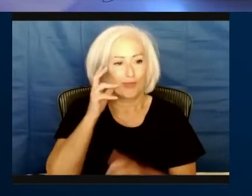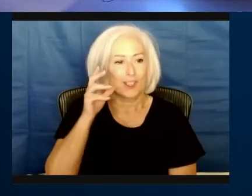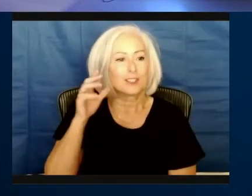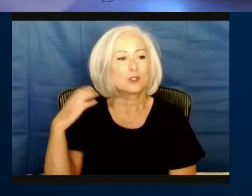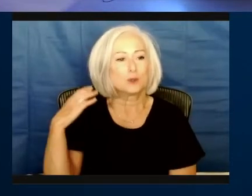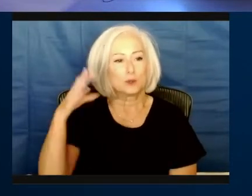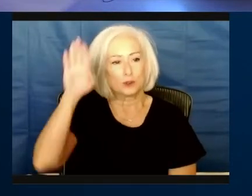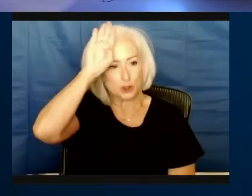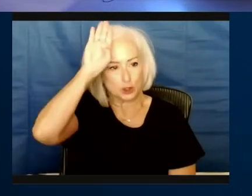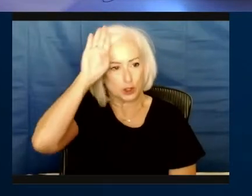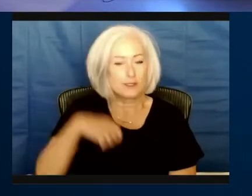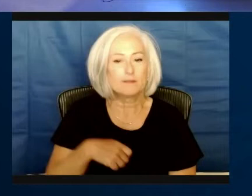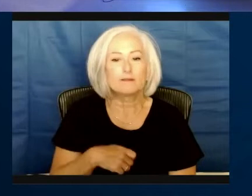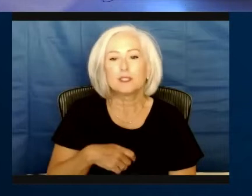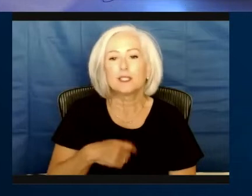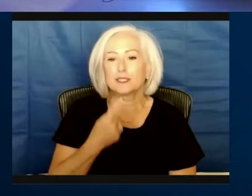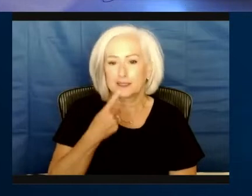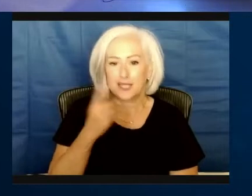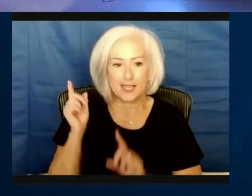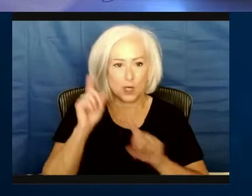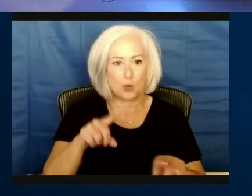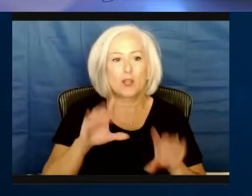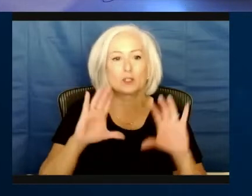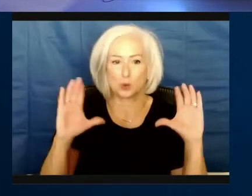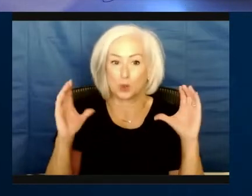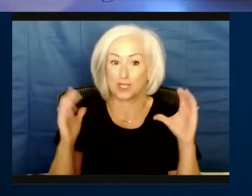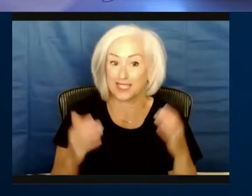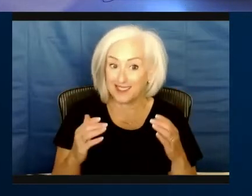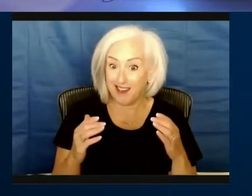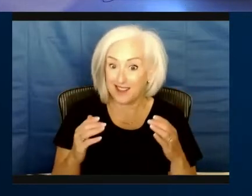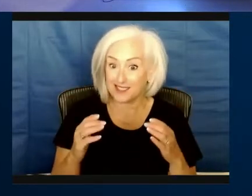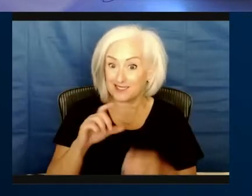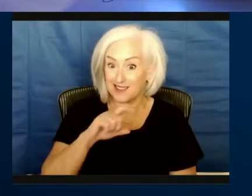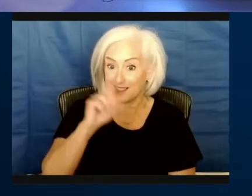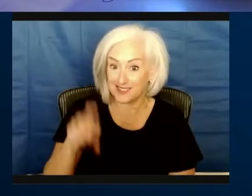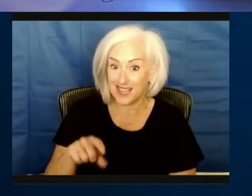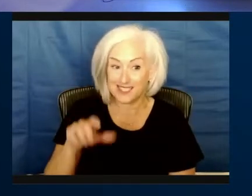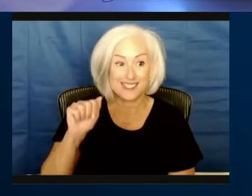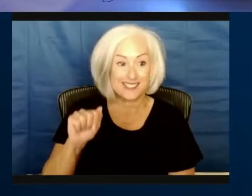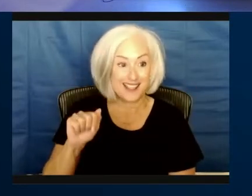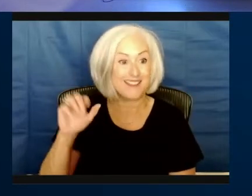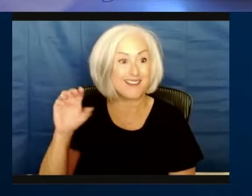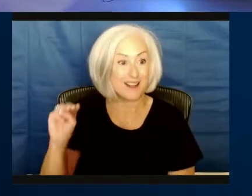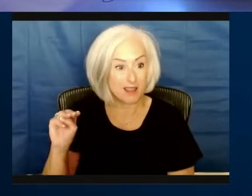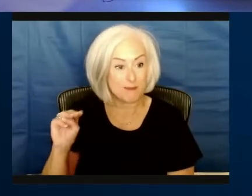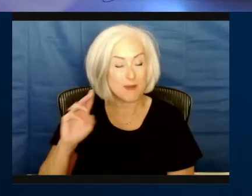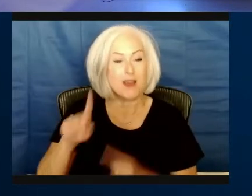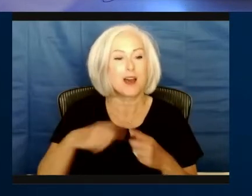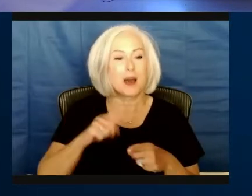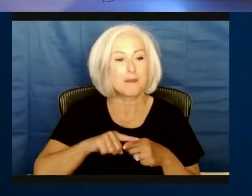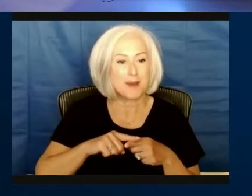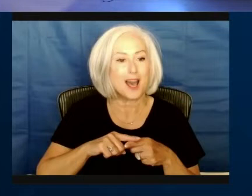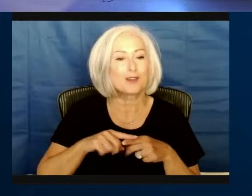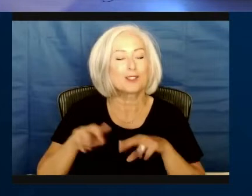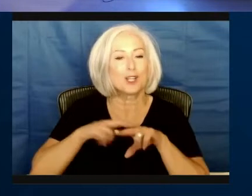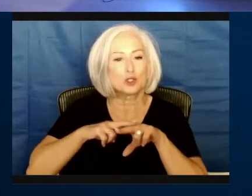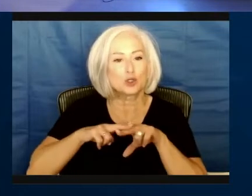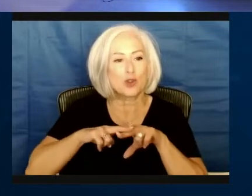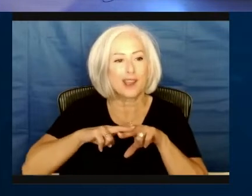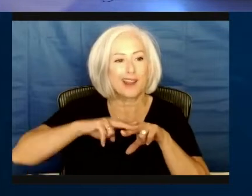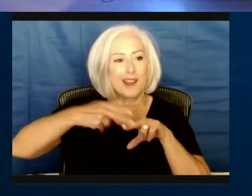a course, I think it was at Texas A&M, about Amtrak train derailment, so people can actually be ready for just this kind of